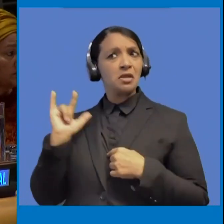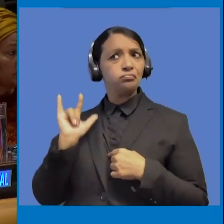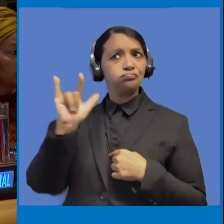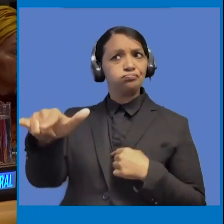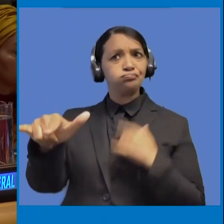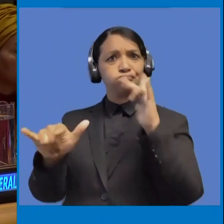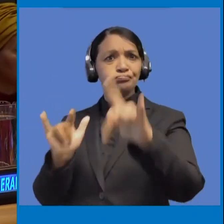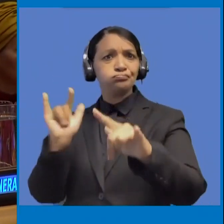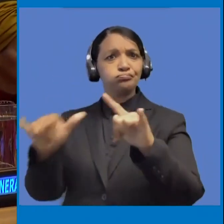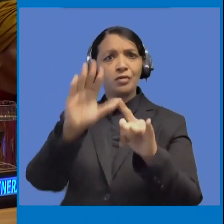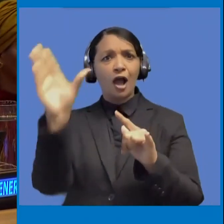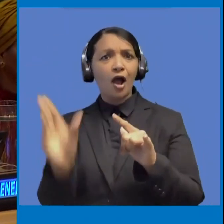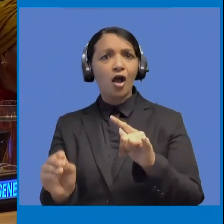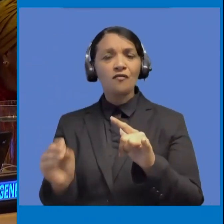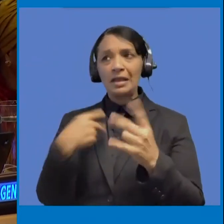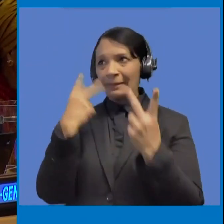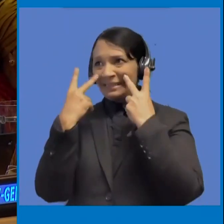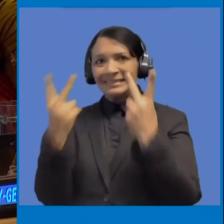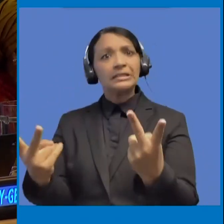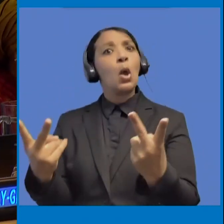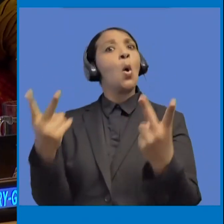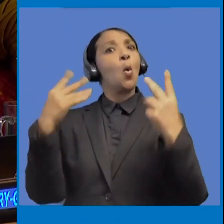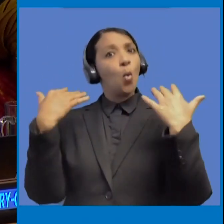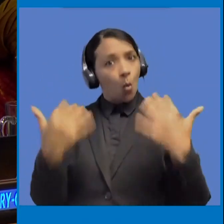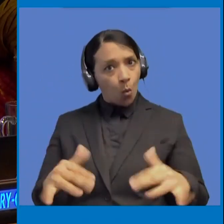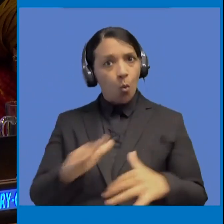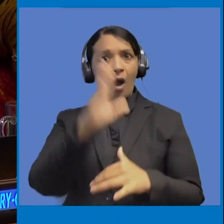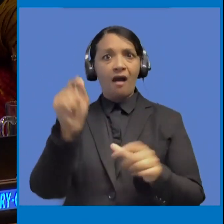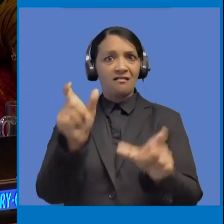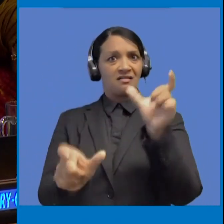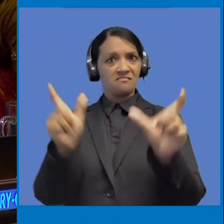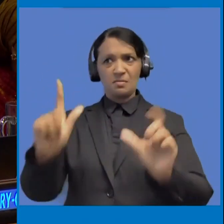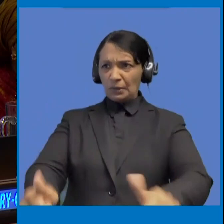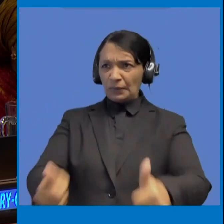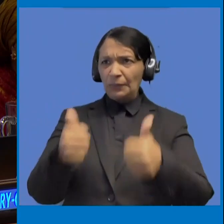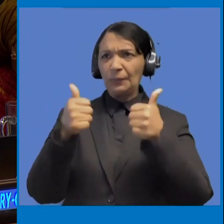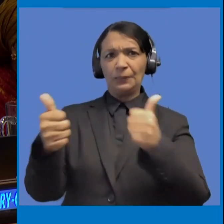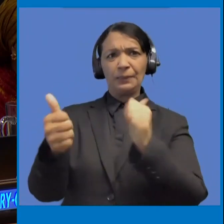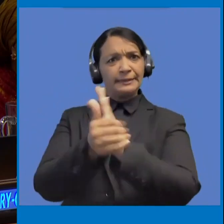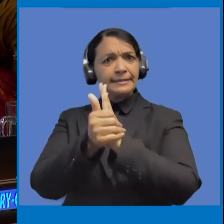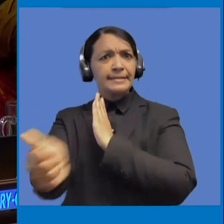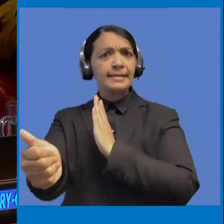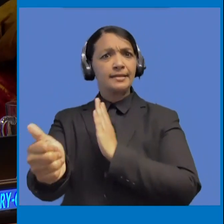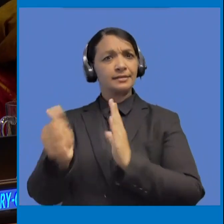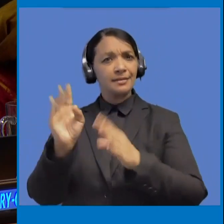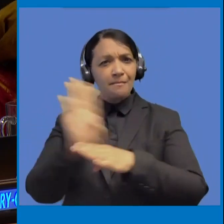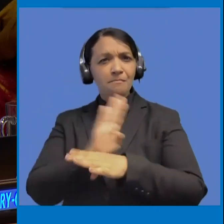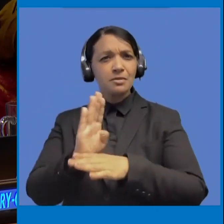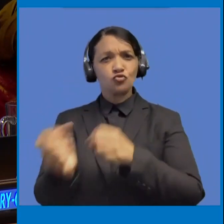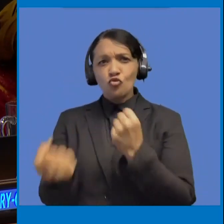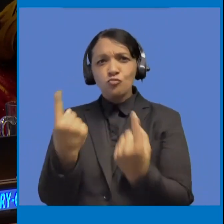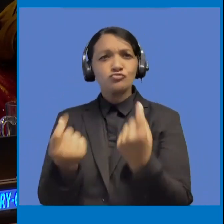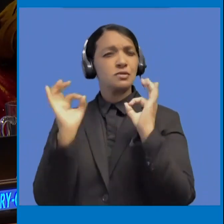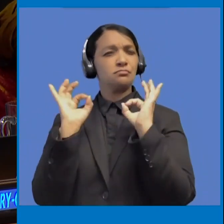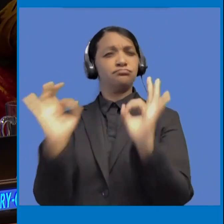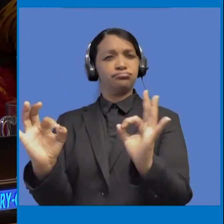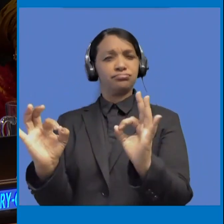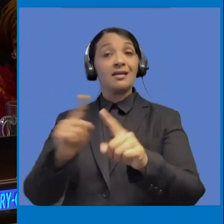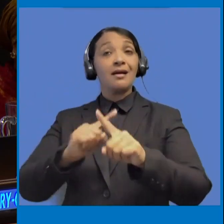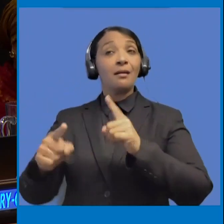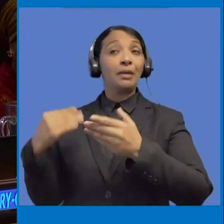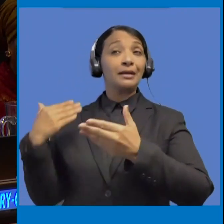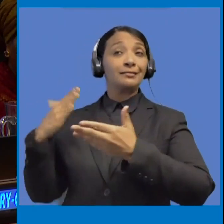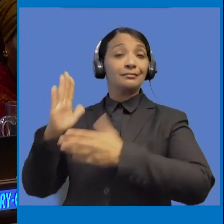and limitless potential of African people. But a series of historic and economic barriers are preventing the continent